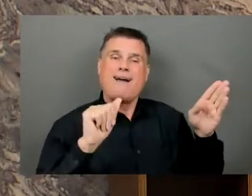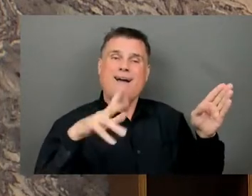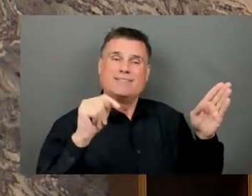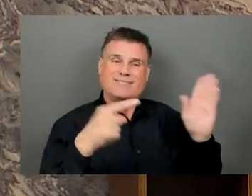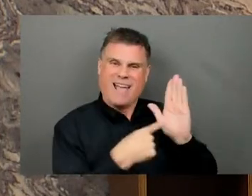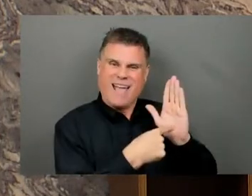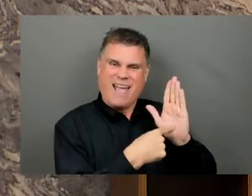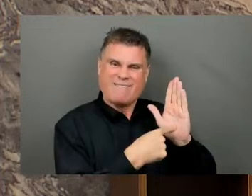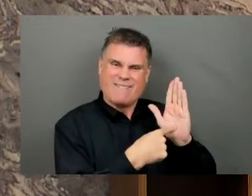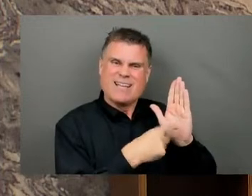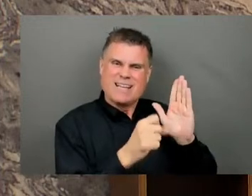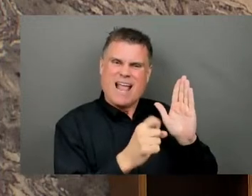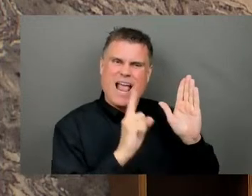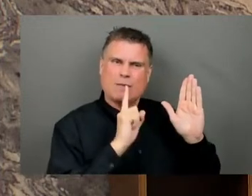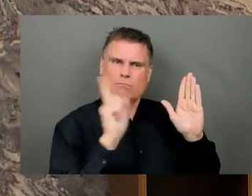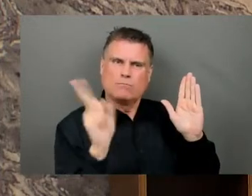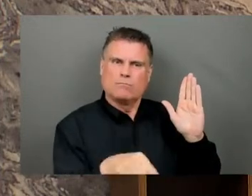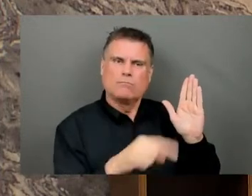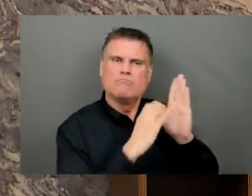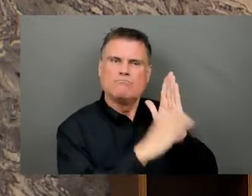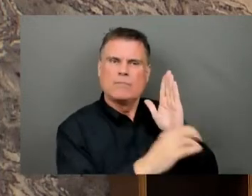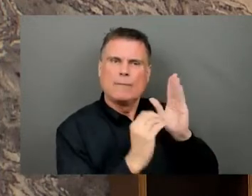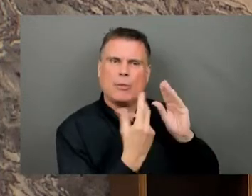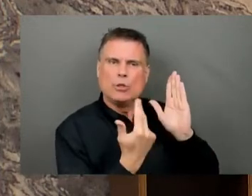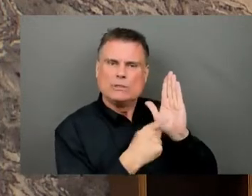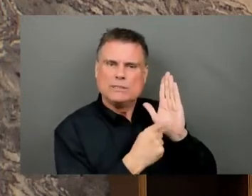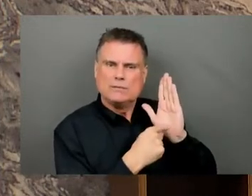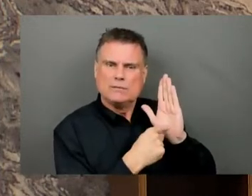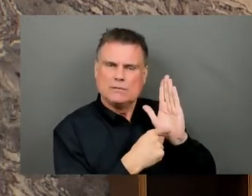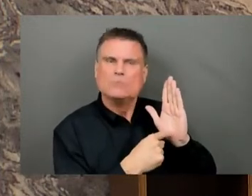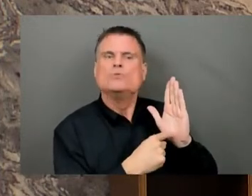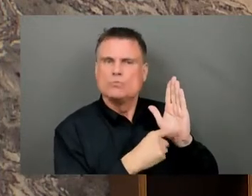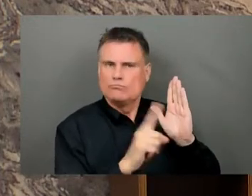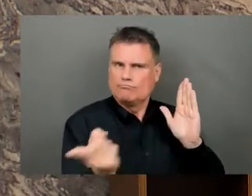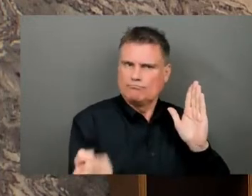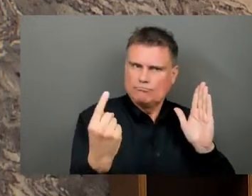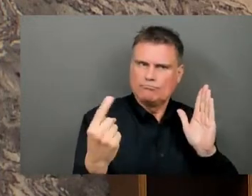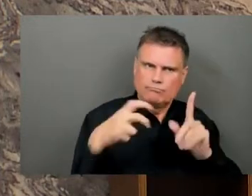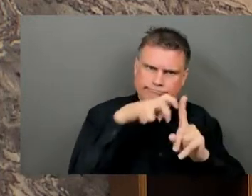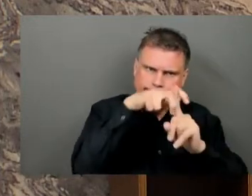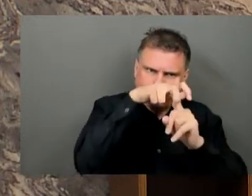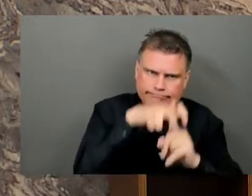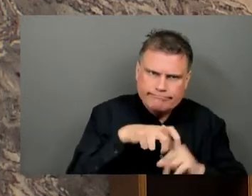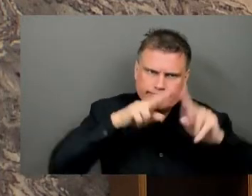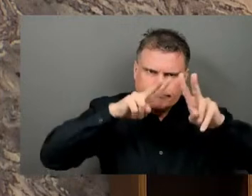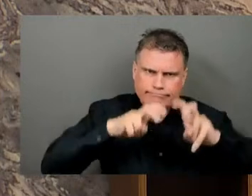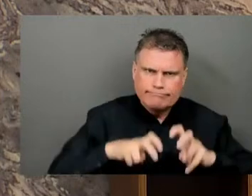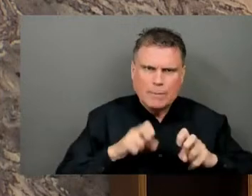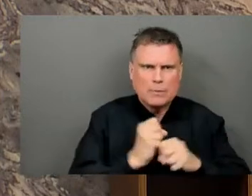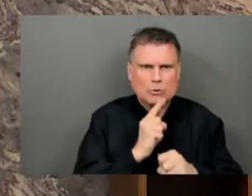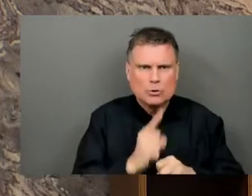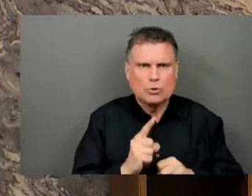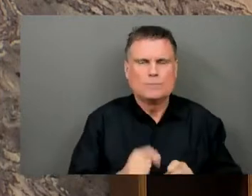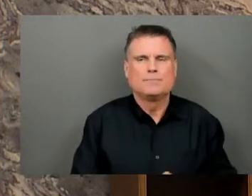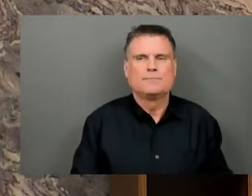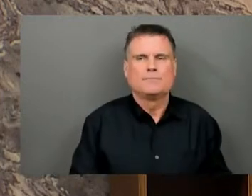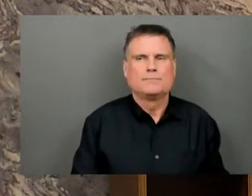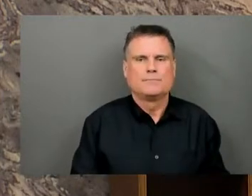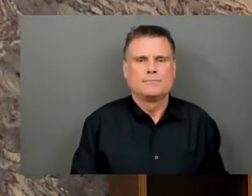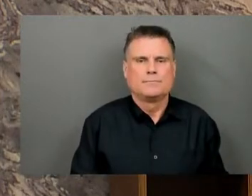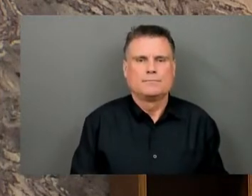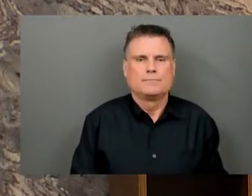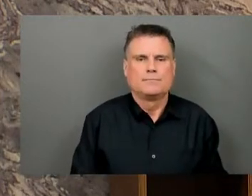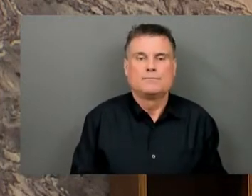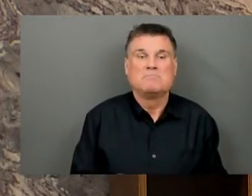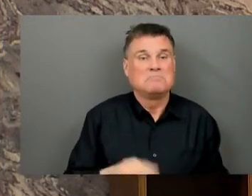audit looking into this matter. Now, this is not a gotcha moment from the opposition. We asked questions of